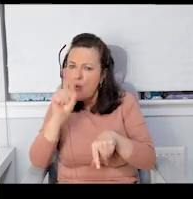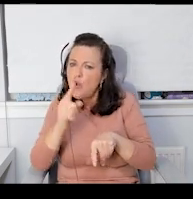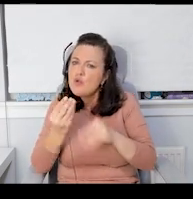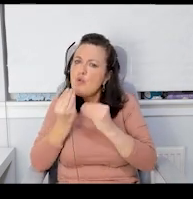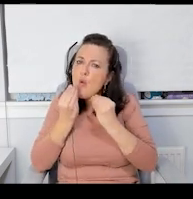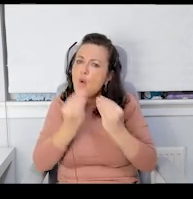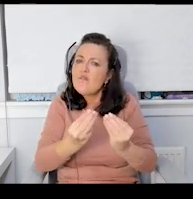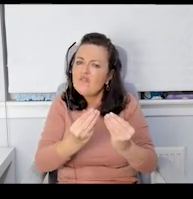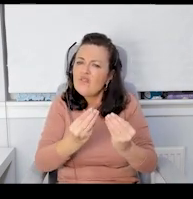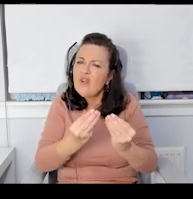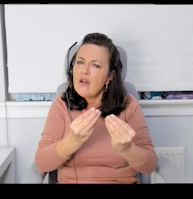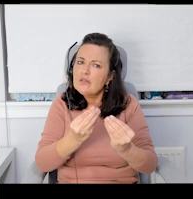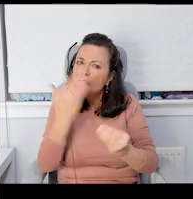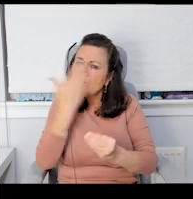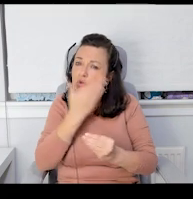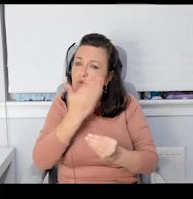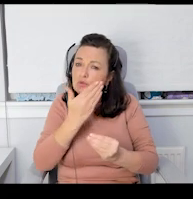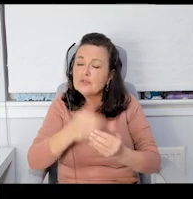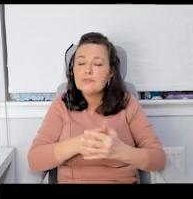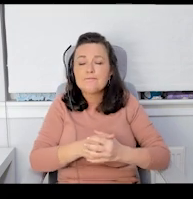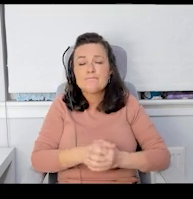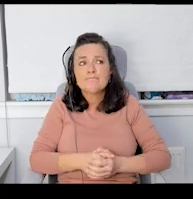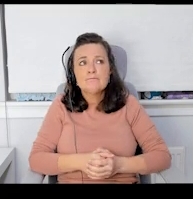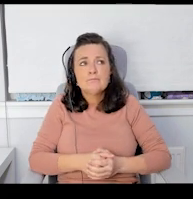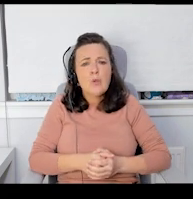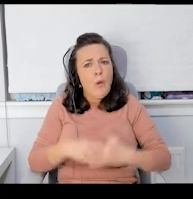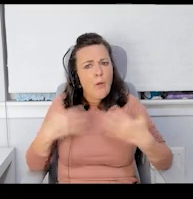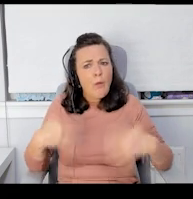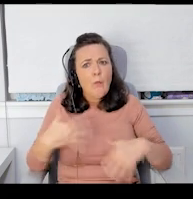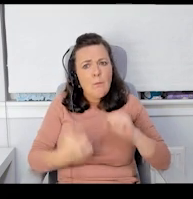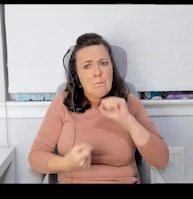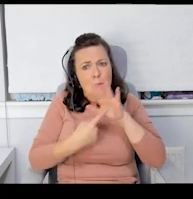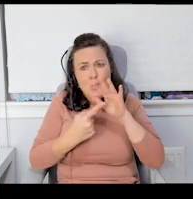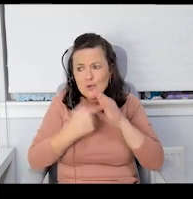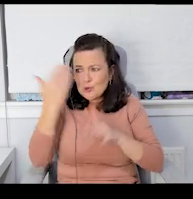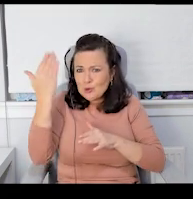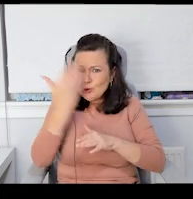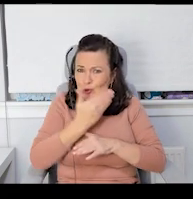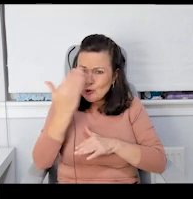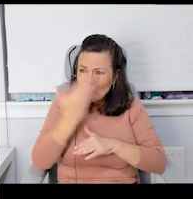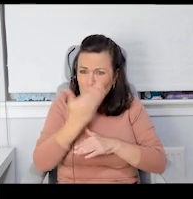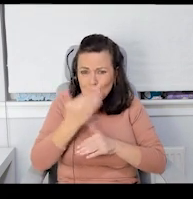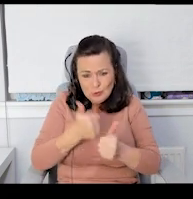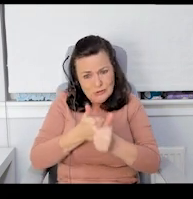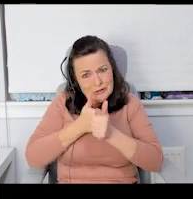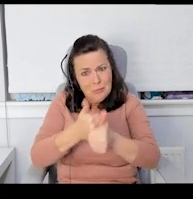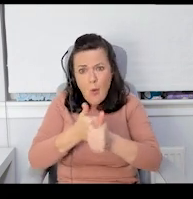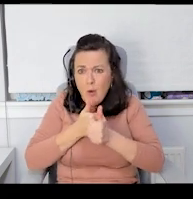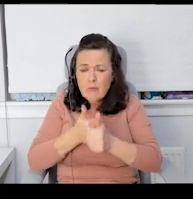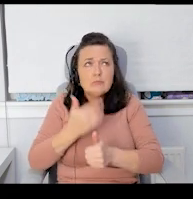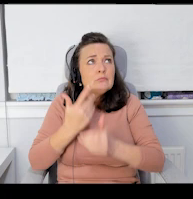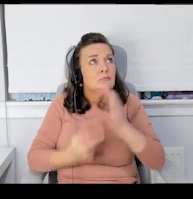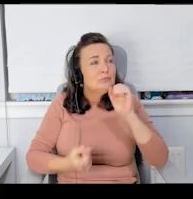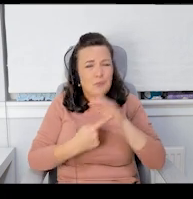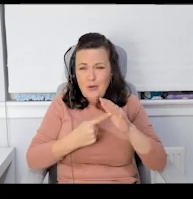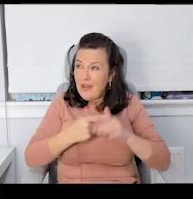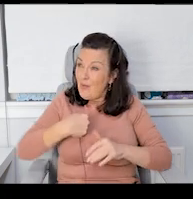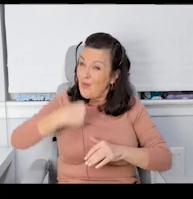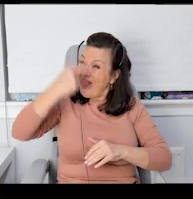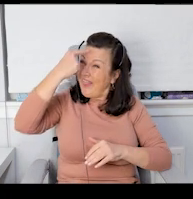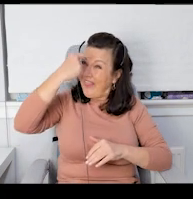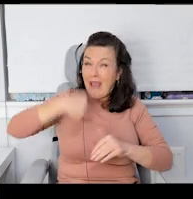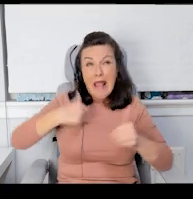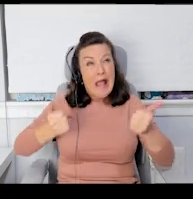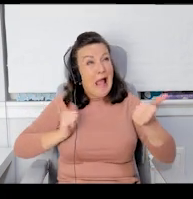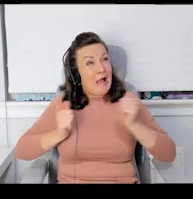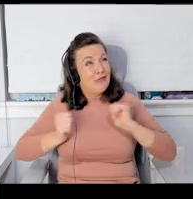be incredibly arrogant of us to think that young people just want to get an apprenticeship and are going to go, oh, I'm going to join you. There's still a